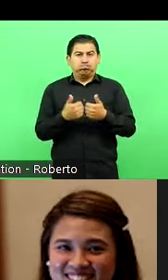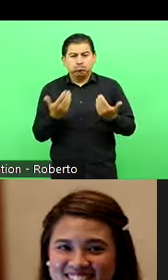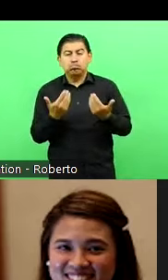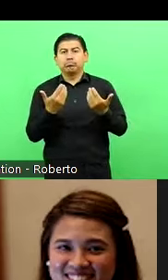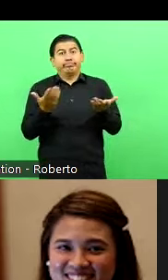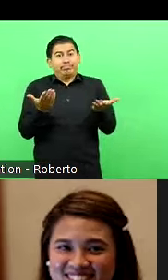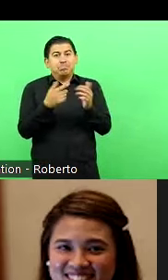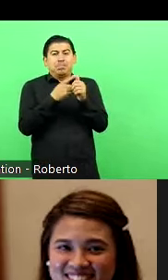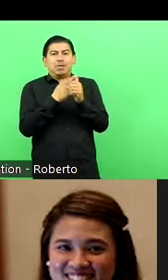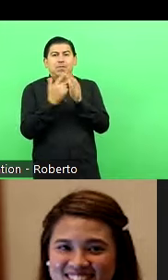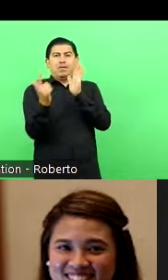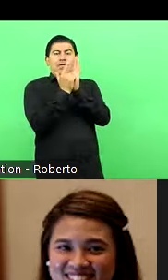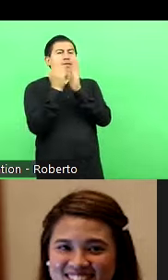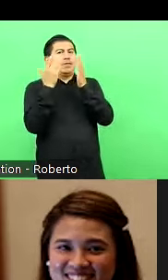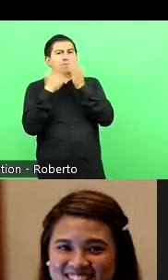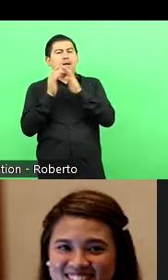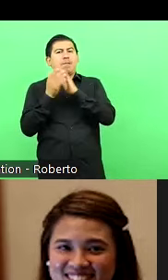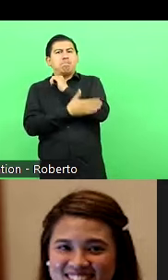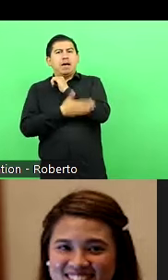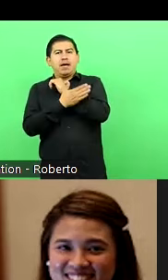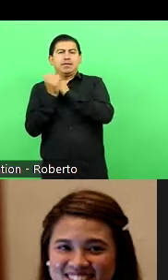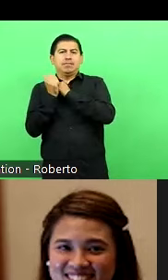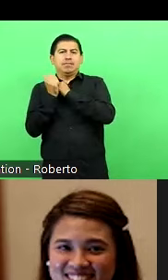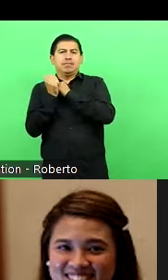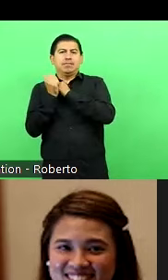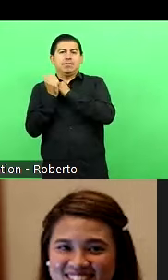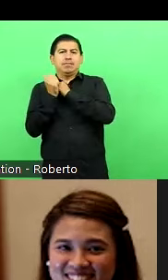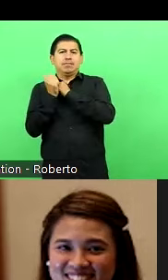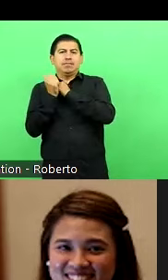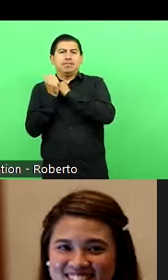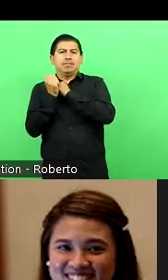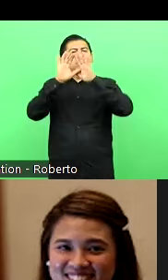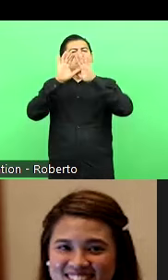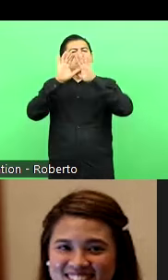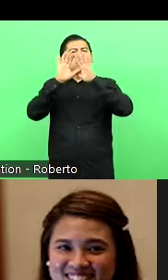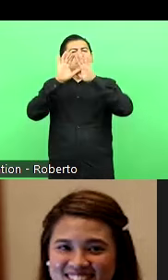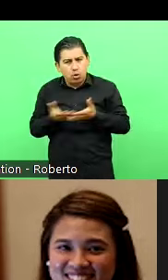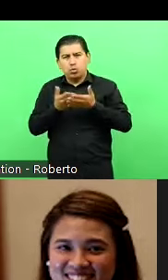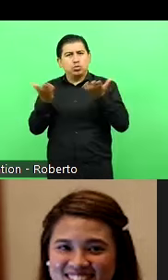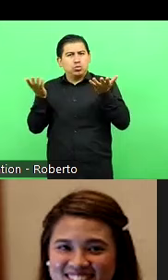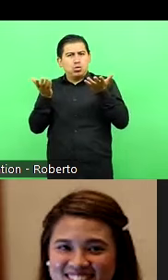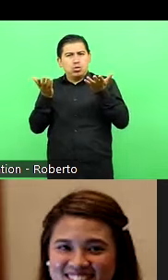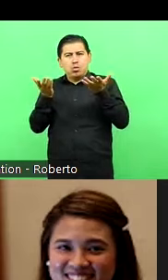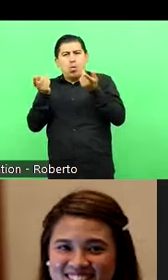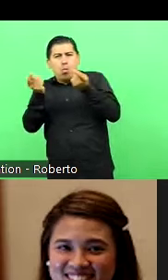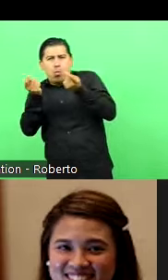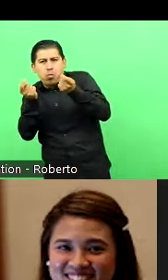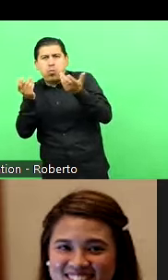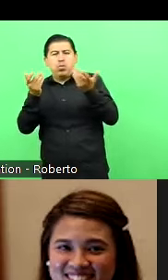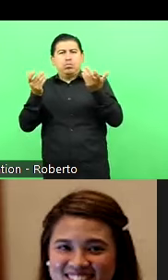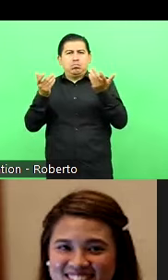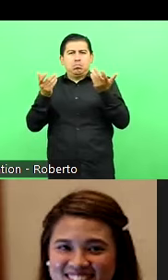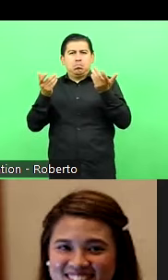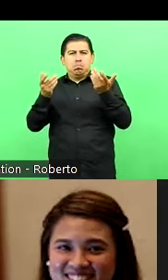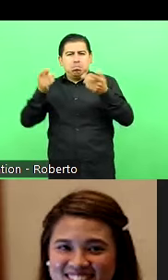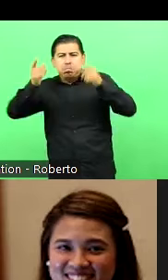DRM framework for the Philippines. And while it does not explicitly say that there must be specific